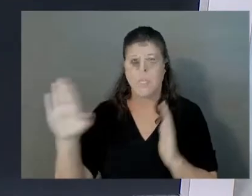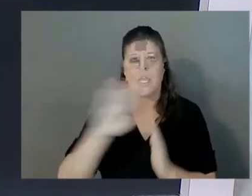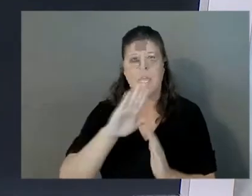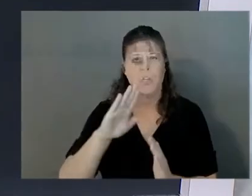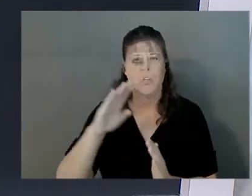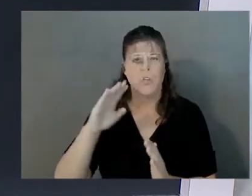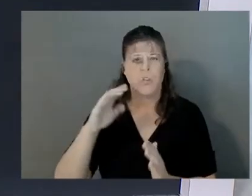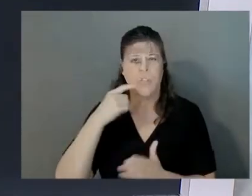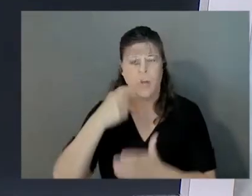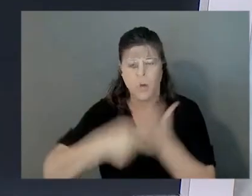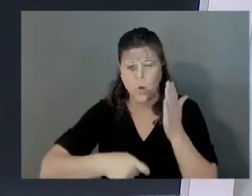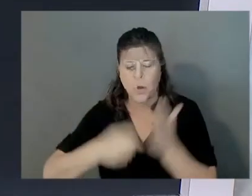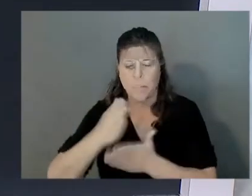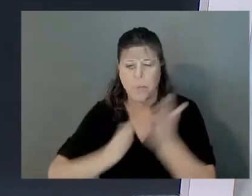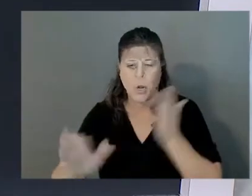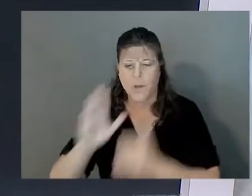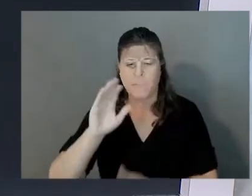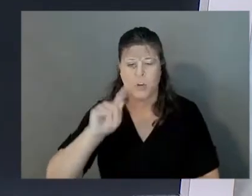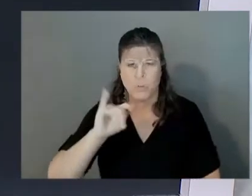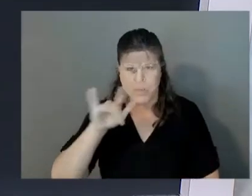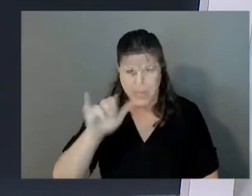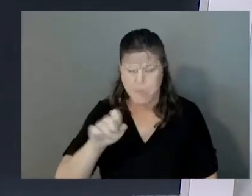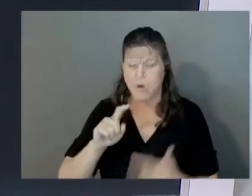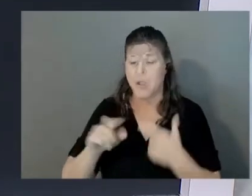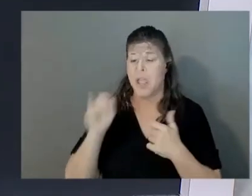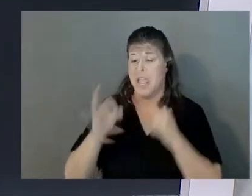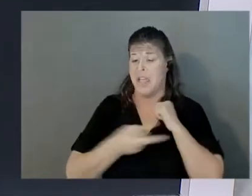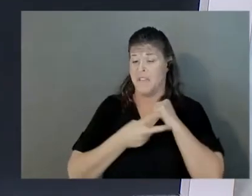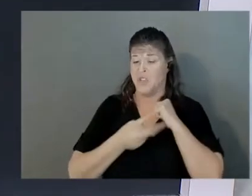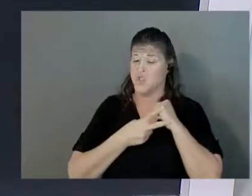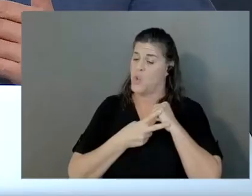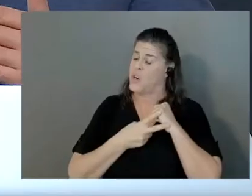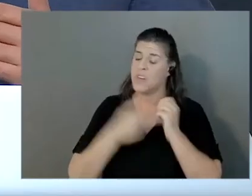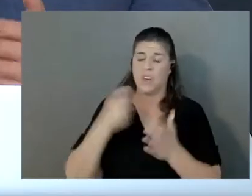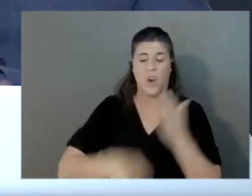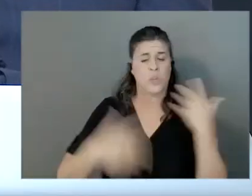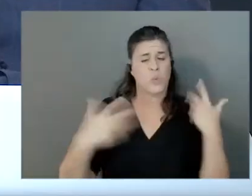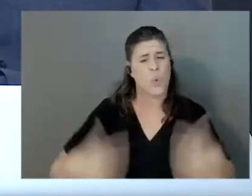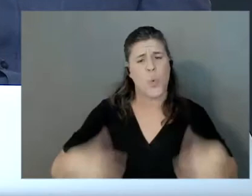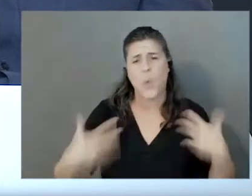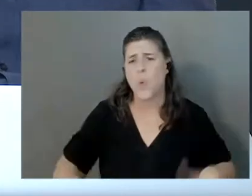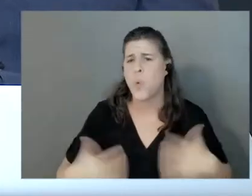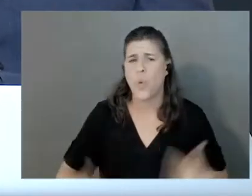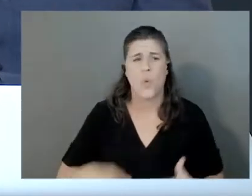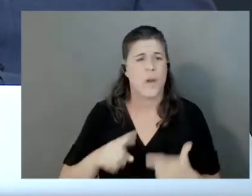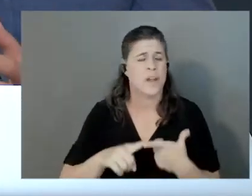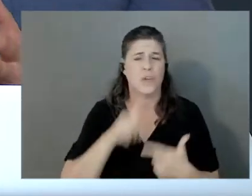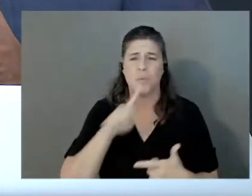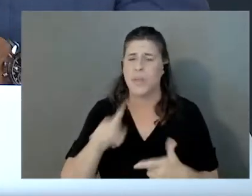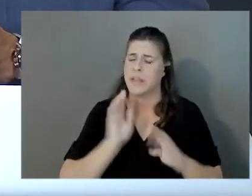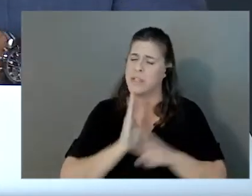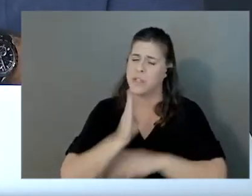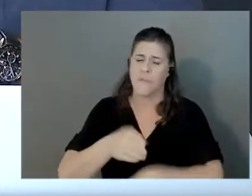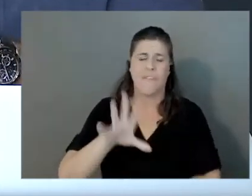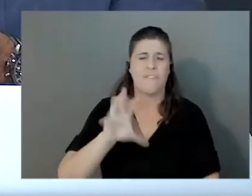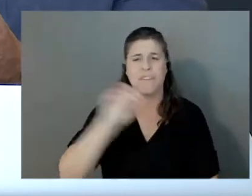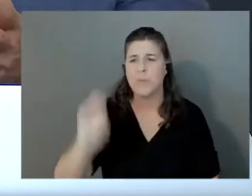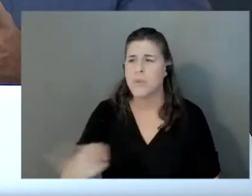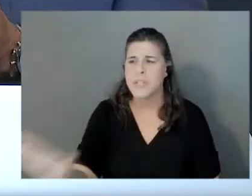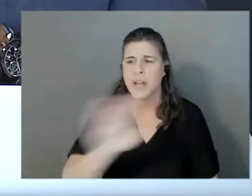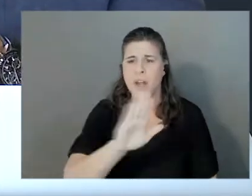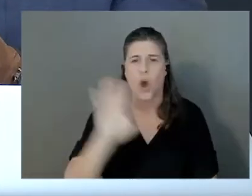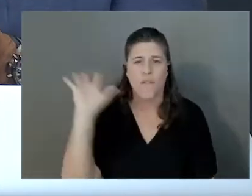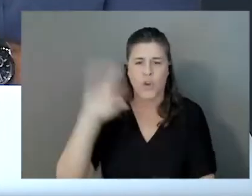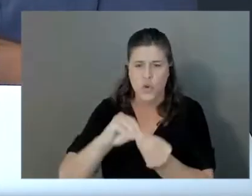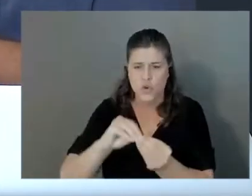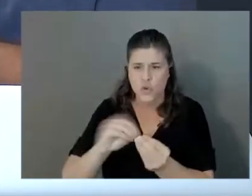table. If storage is the dominant cost, that is, if storage is starting to exceed 50% of your total throughput cost,